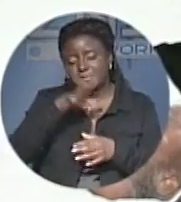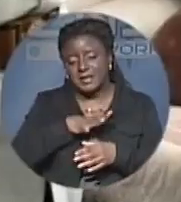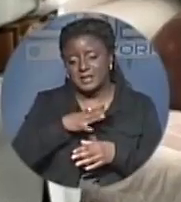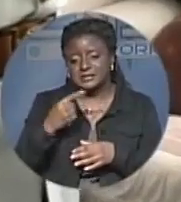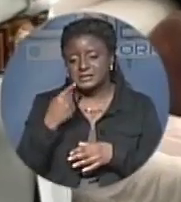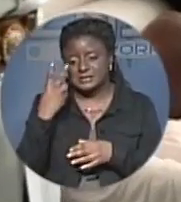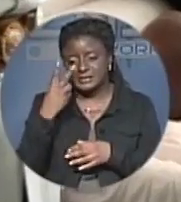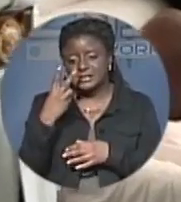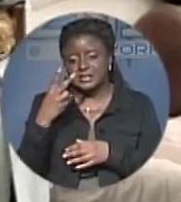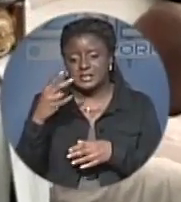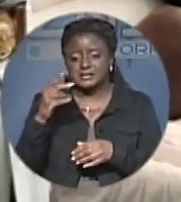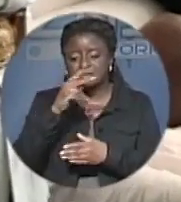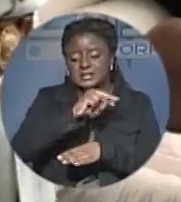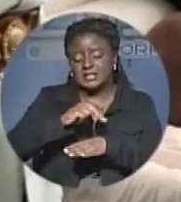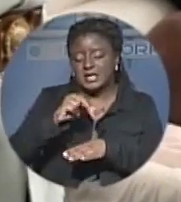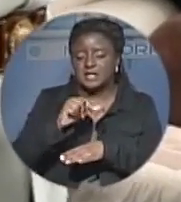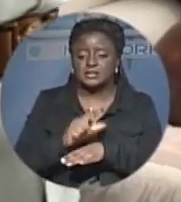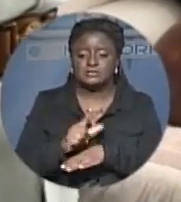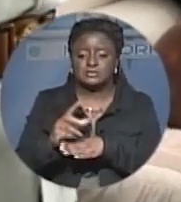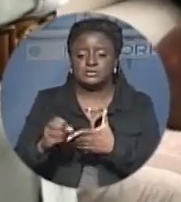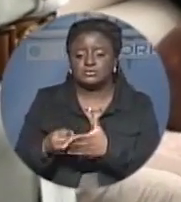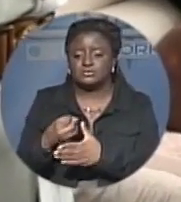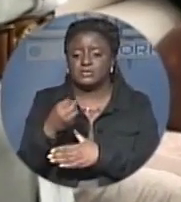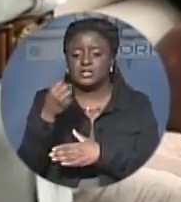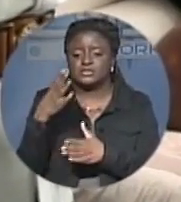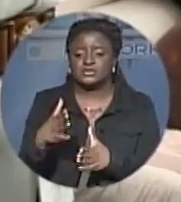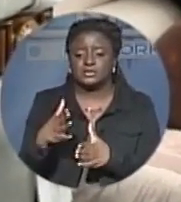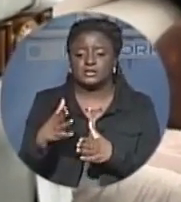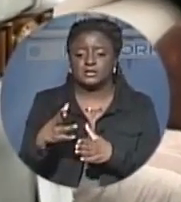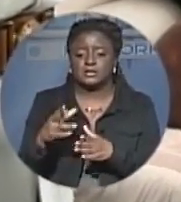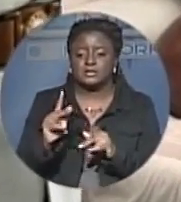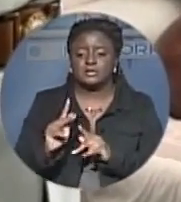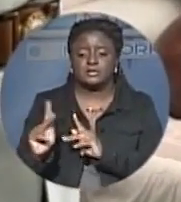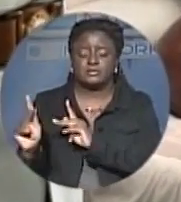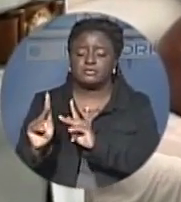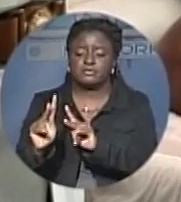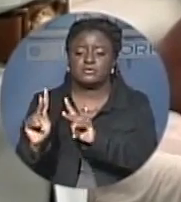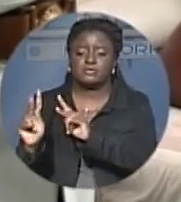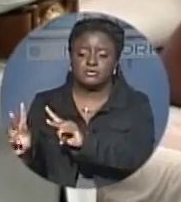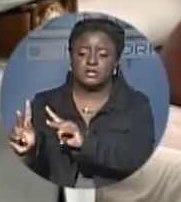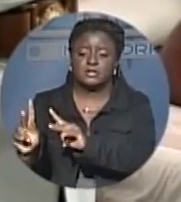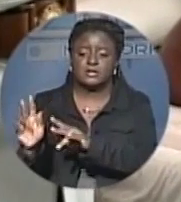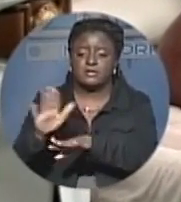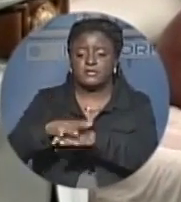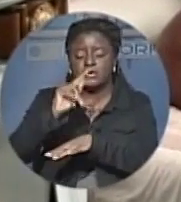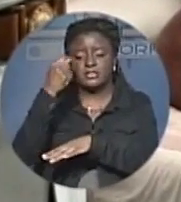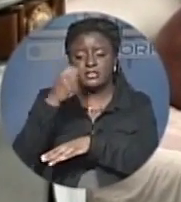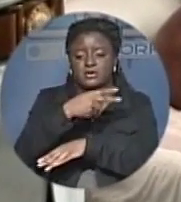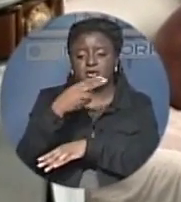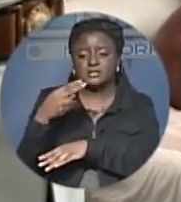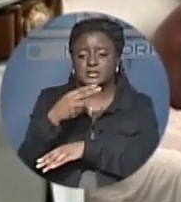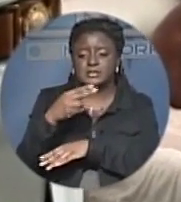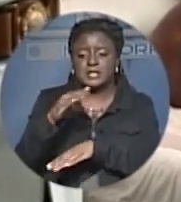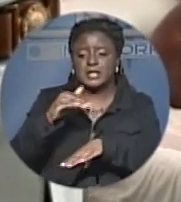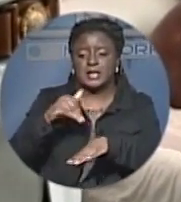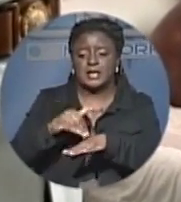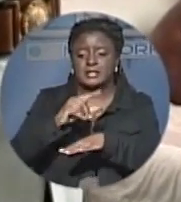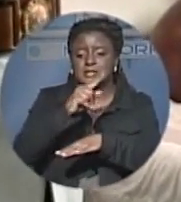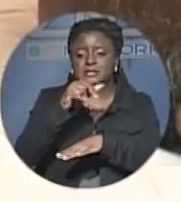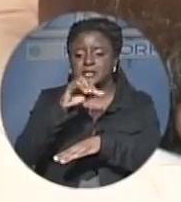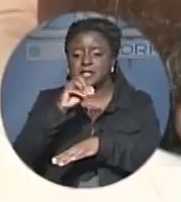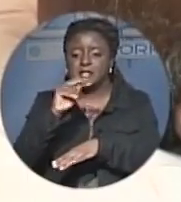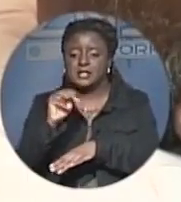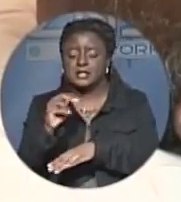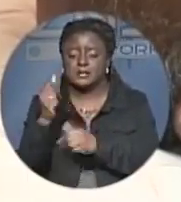in repose at the House until the state funeral service set for Thursday at Zion Baptist Church, East and Shirley Streets at 11 a.m.